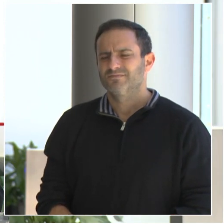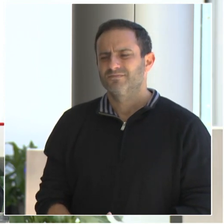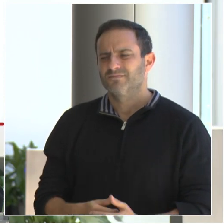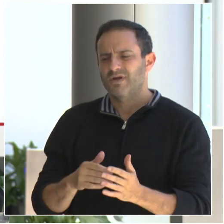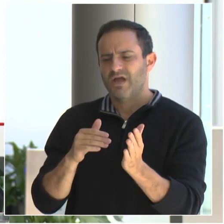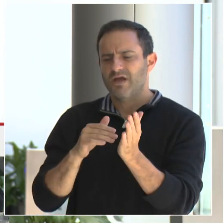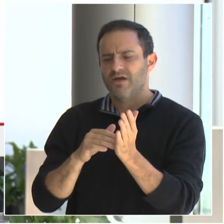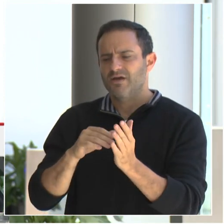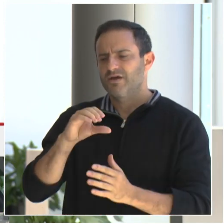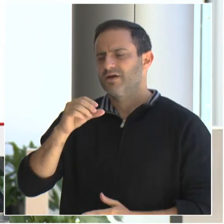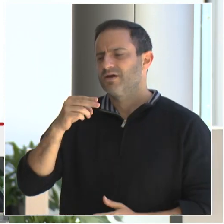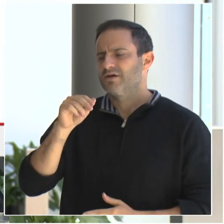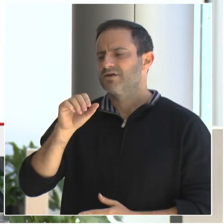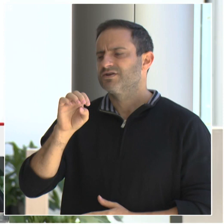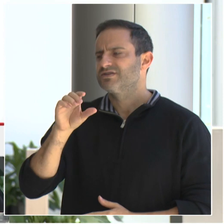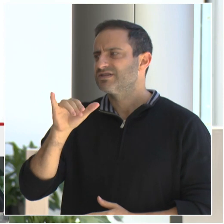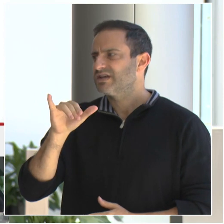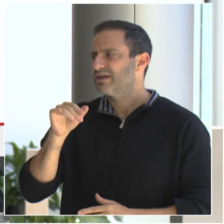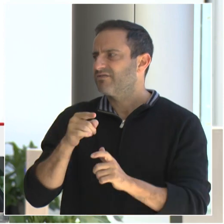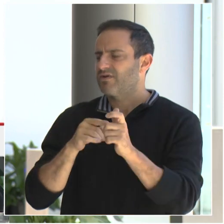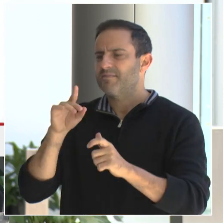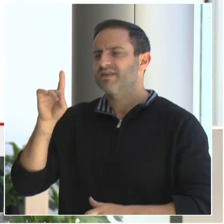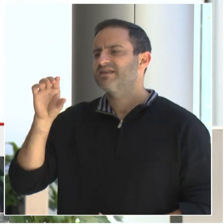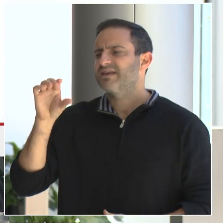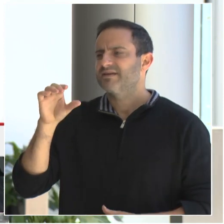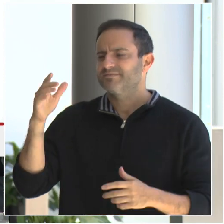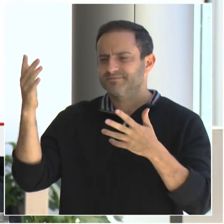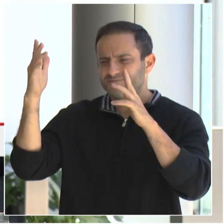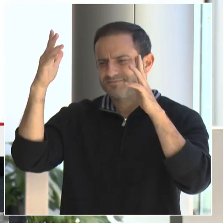Dr. Tracy Lowe, the District of Columbia.